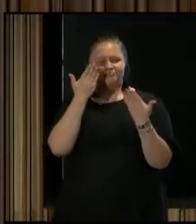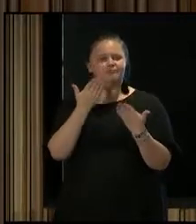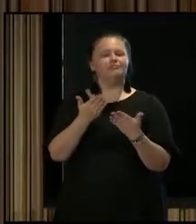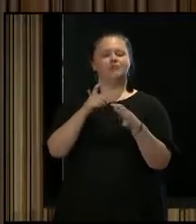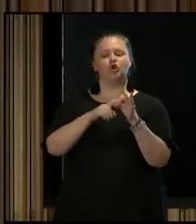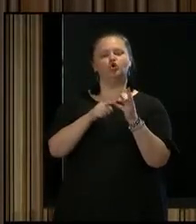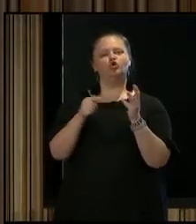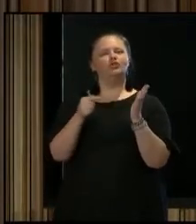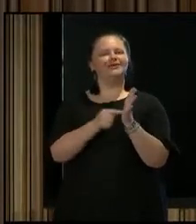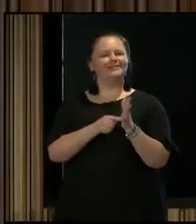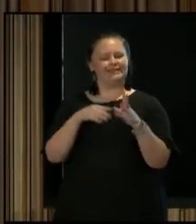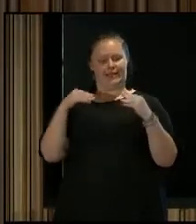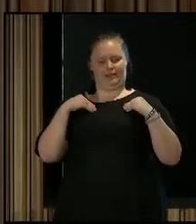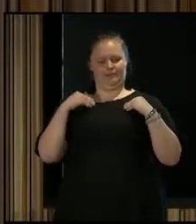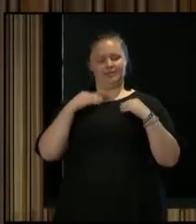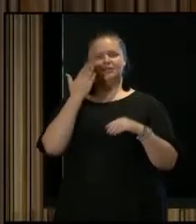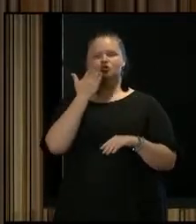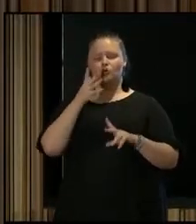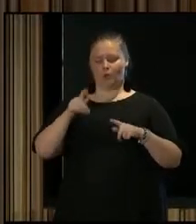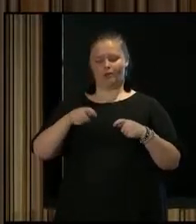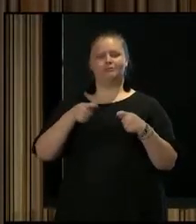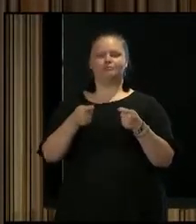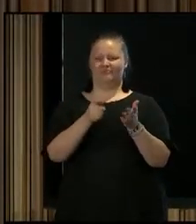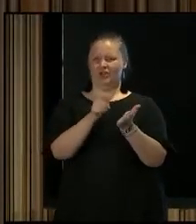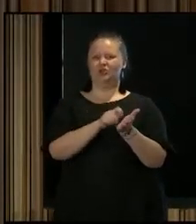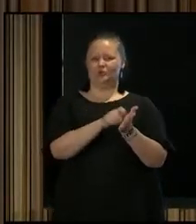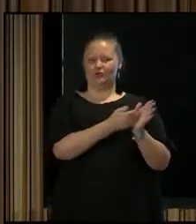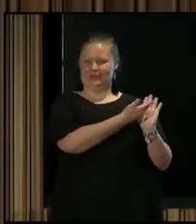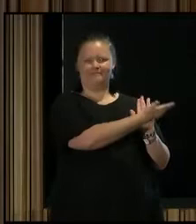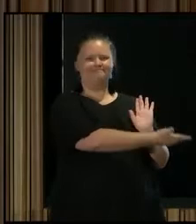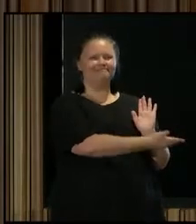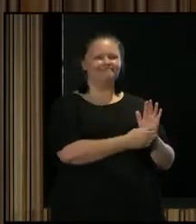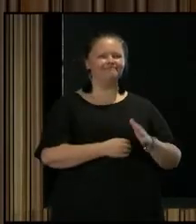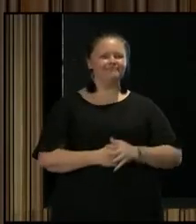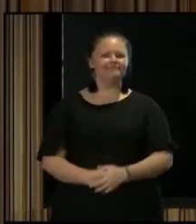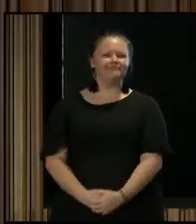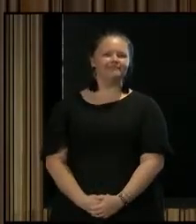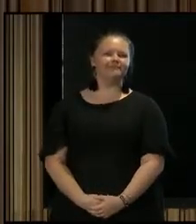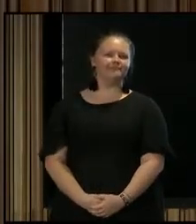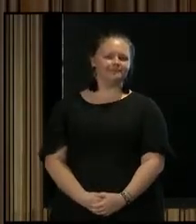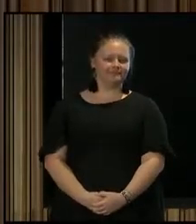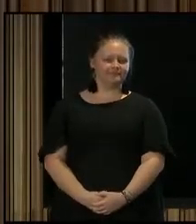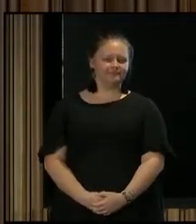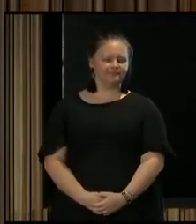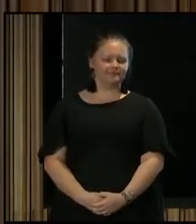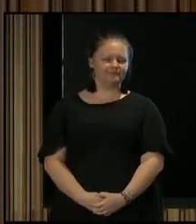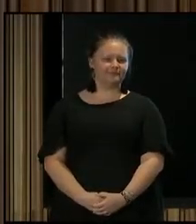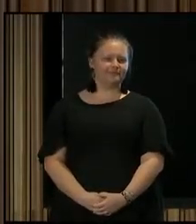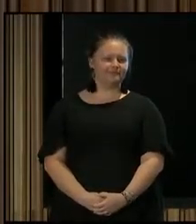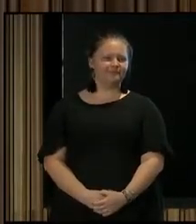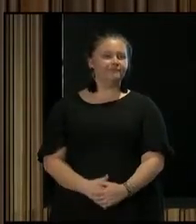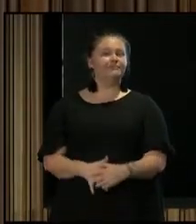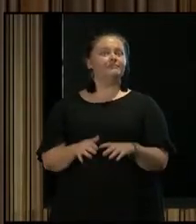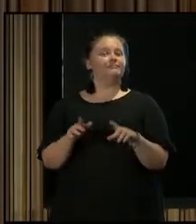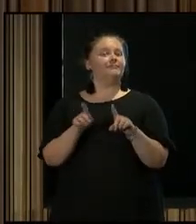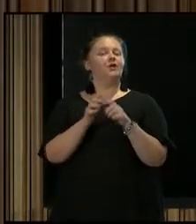Business School, and generous sponsors, Pitcher Partners, Channel 7, Morgans, and RACQ, and of course, friends and